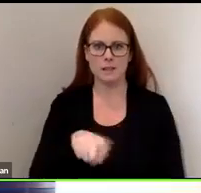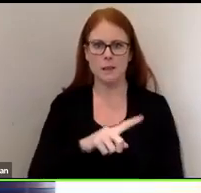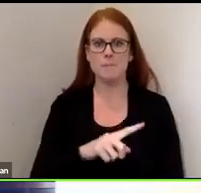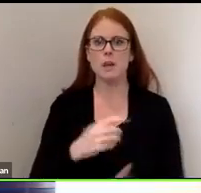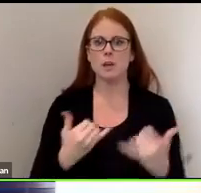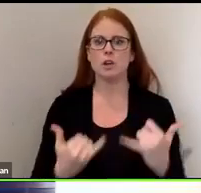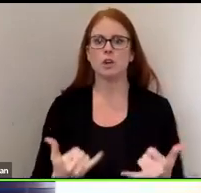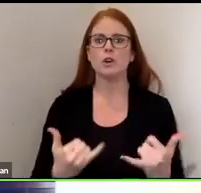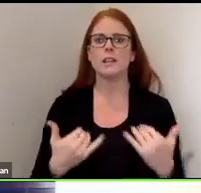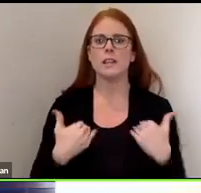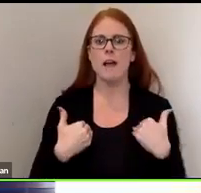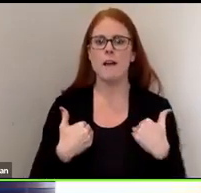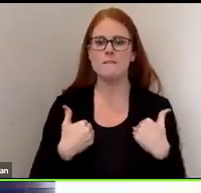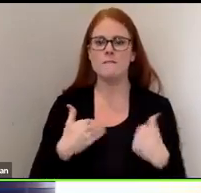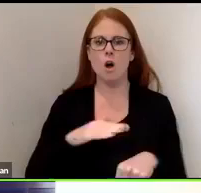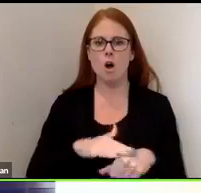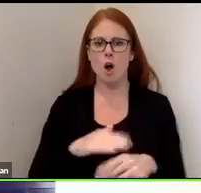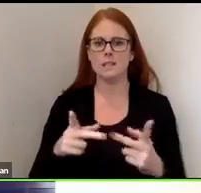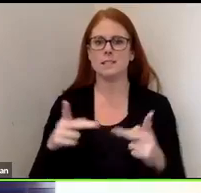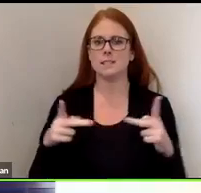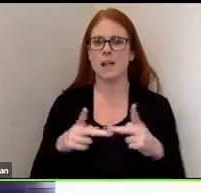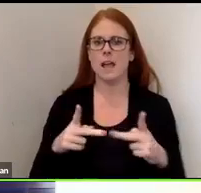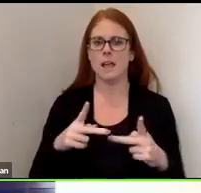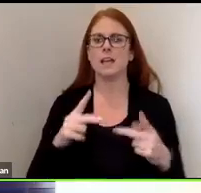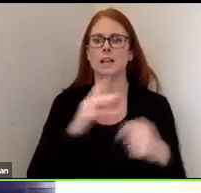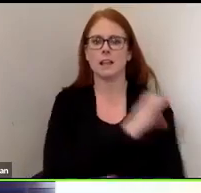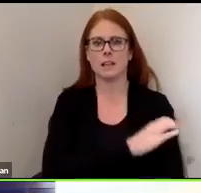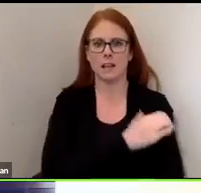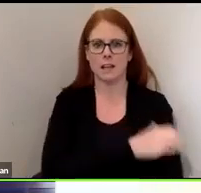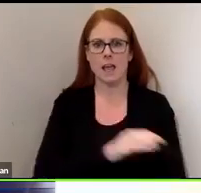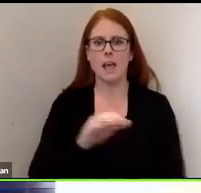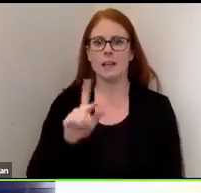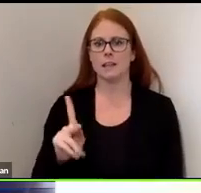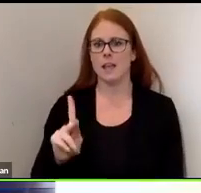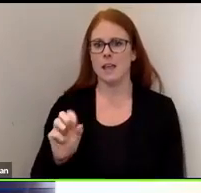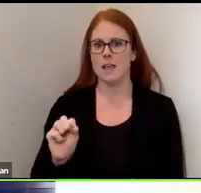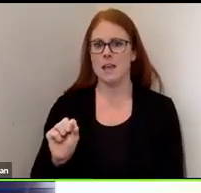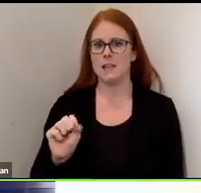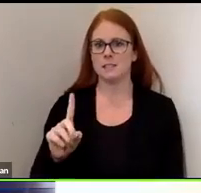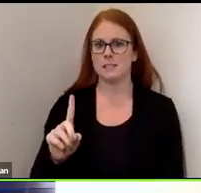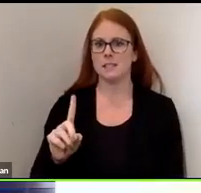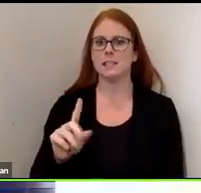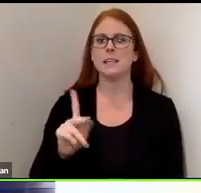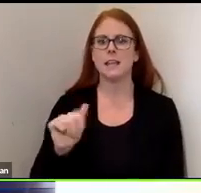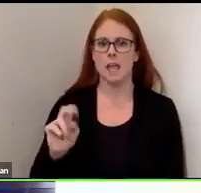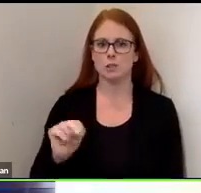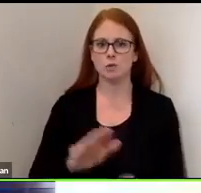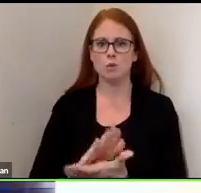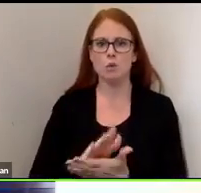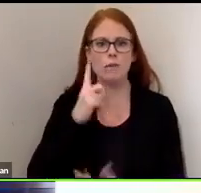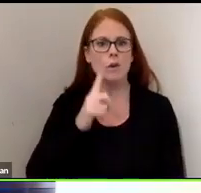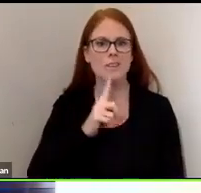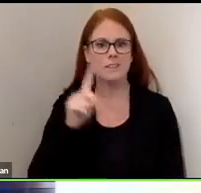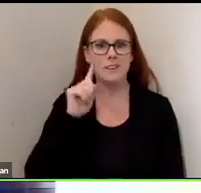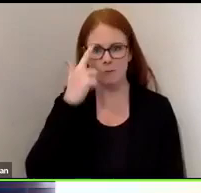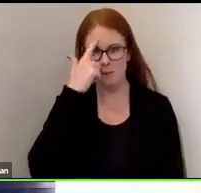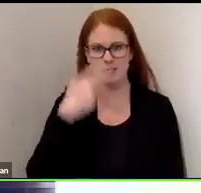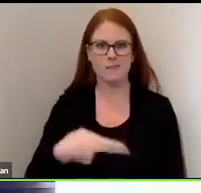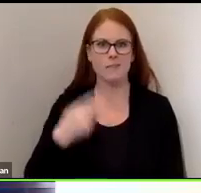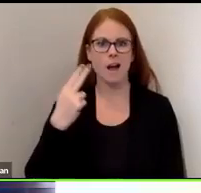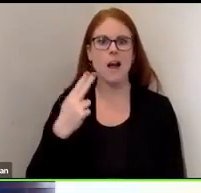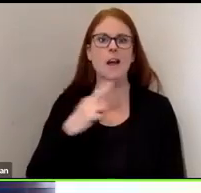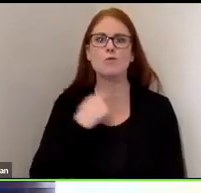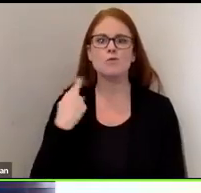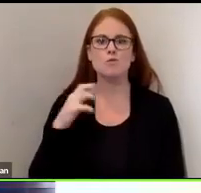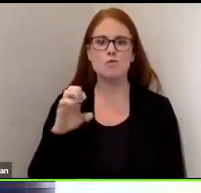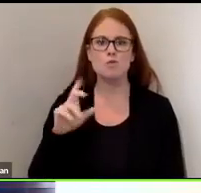we have an on-site clinic occurring at the School for the Deaf. Again, some high-risk individuals because of an inability to mask for the